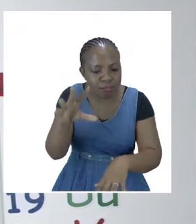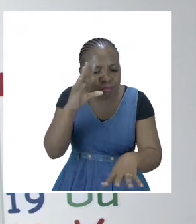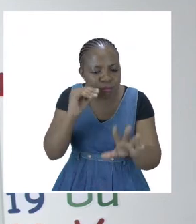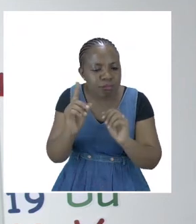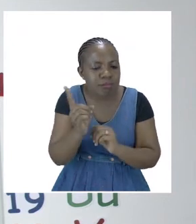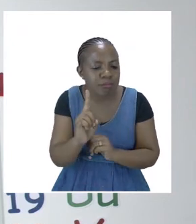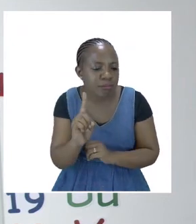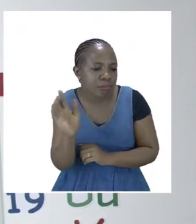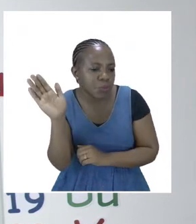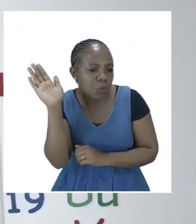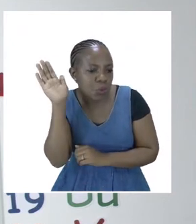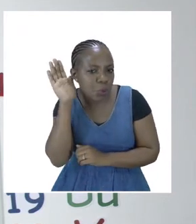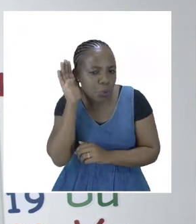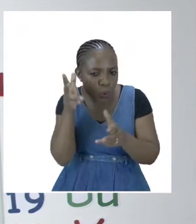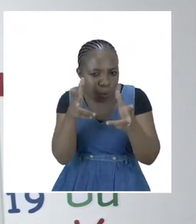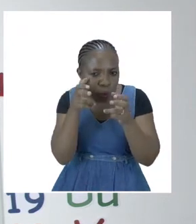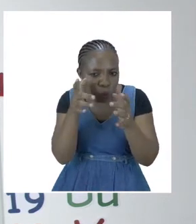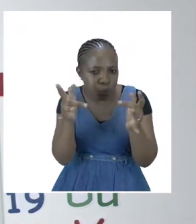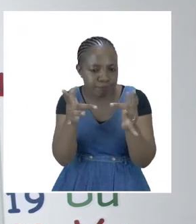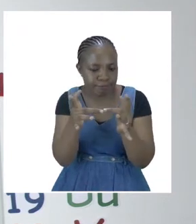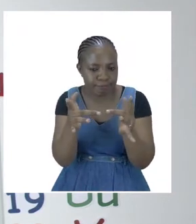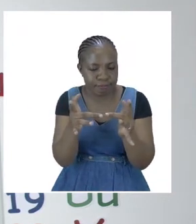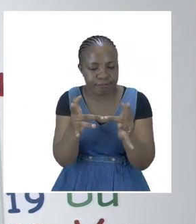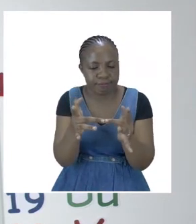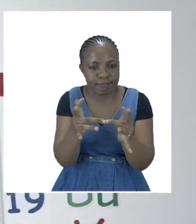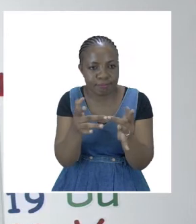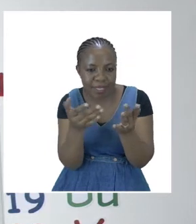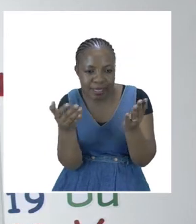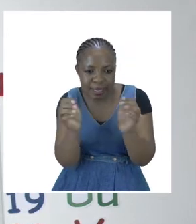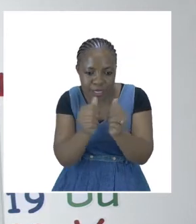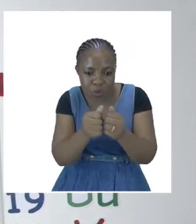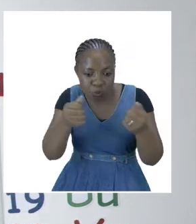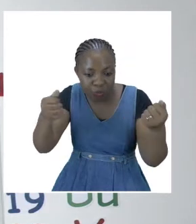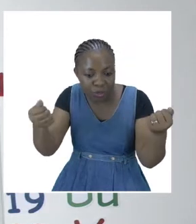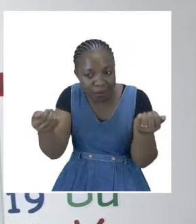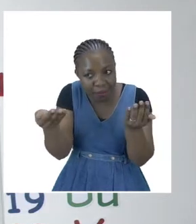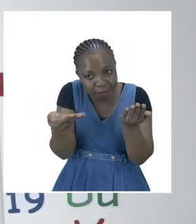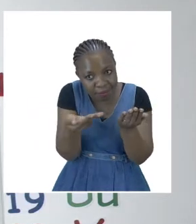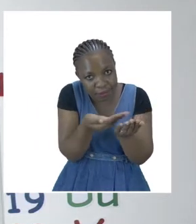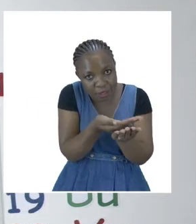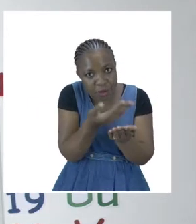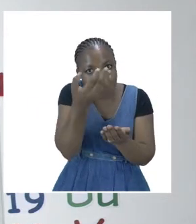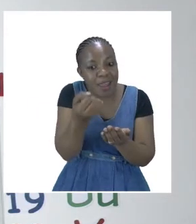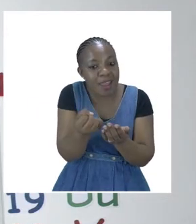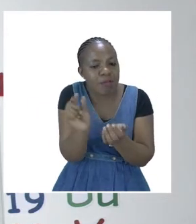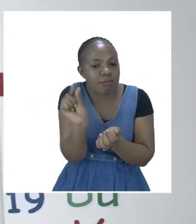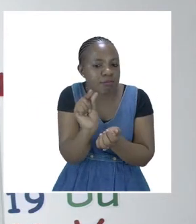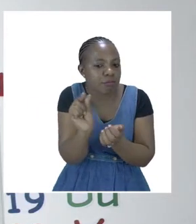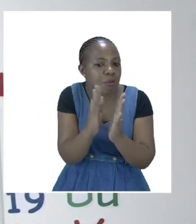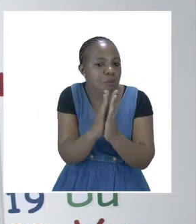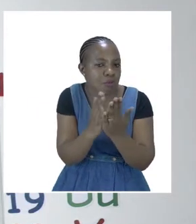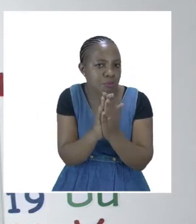or watching online. Inside the newspapers, there is an insert of the lesson